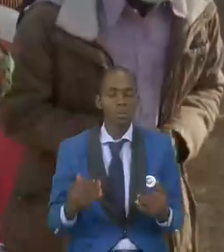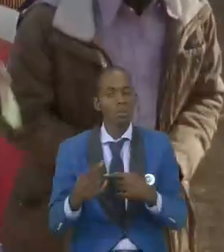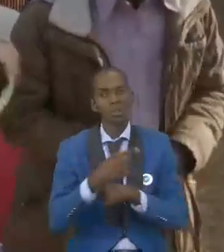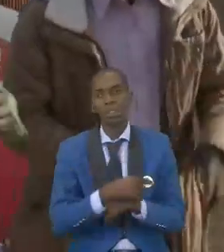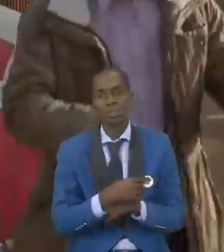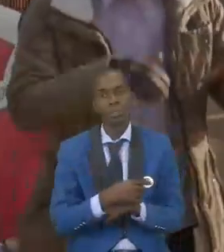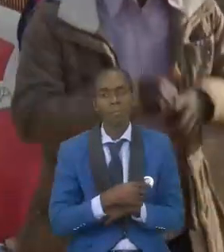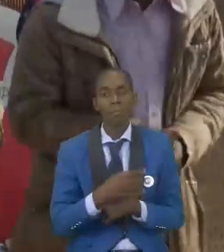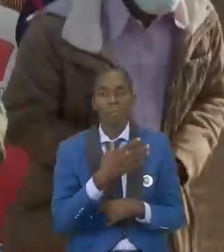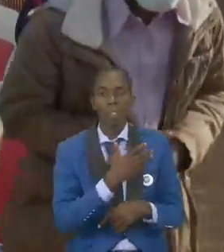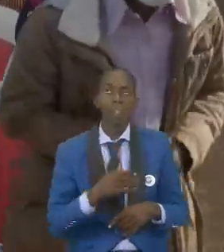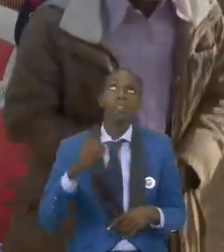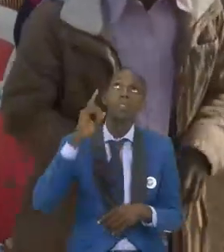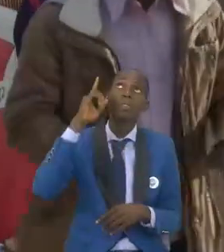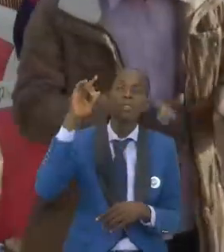And he is